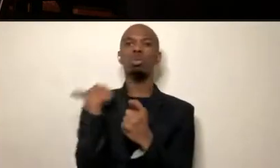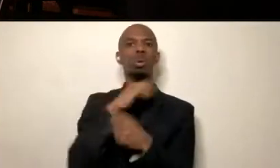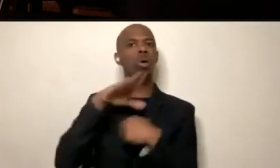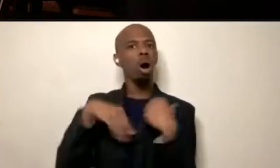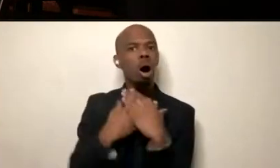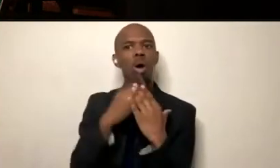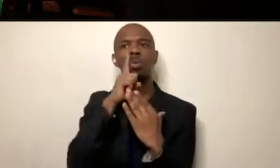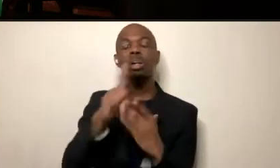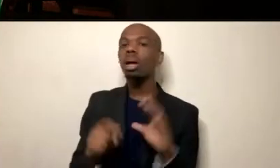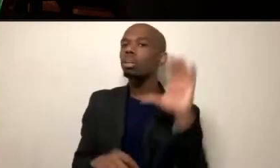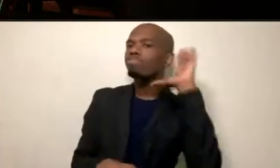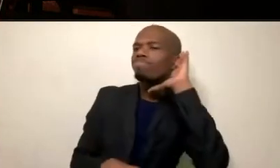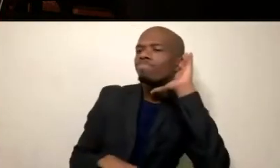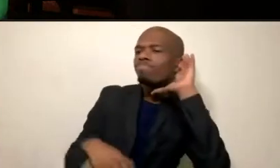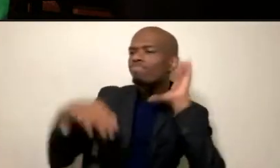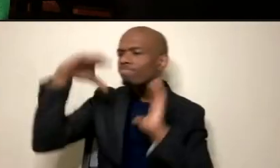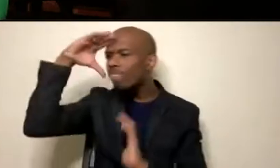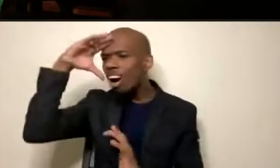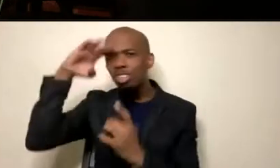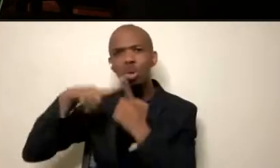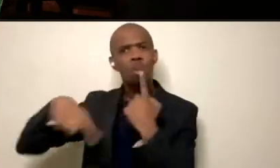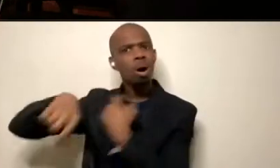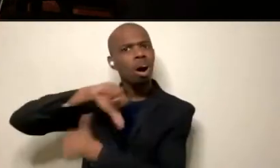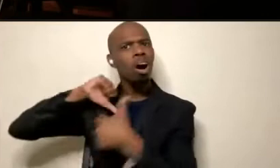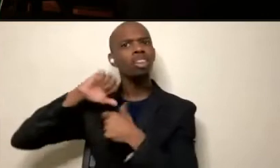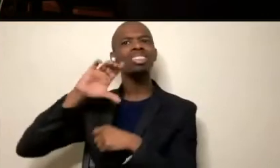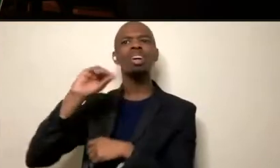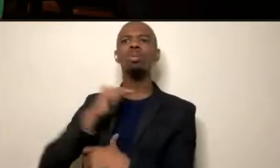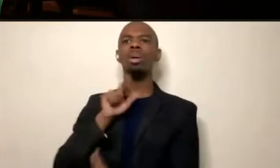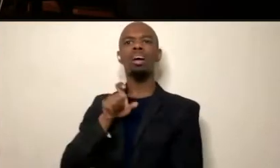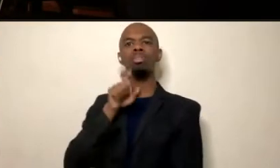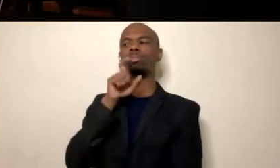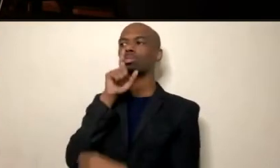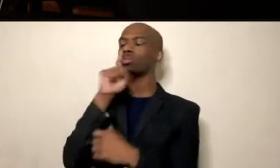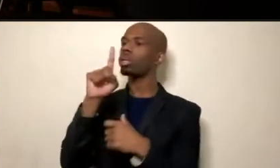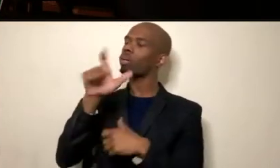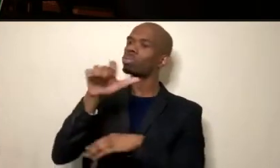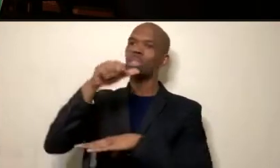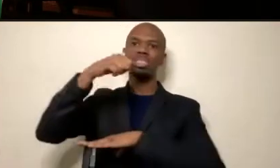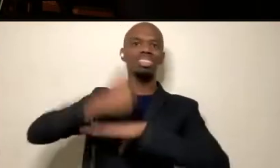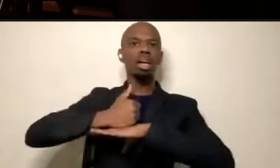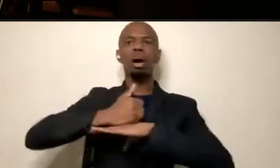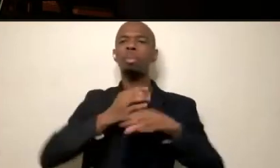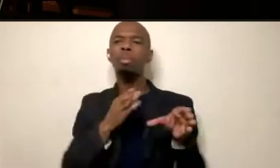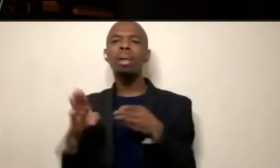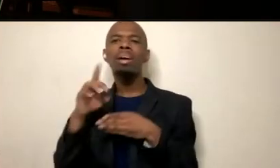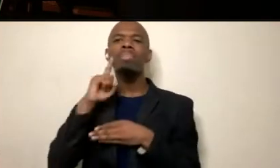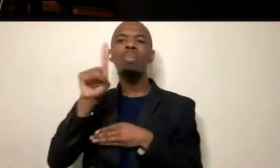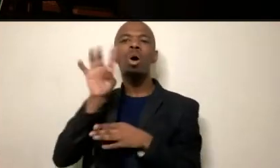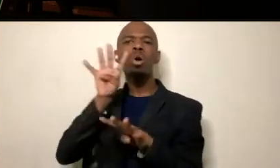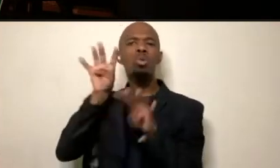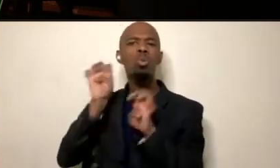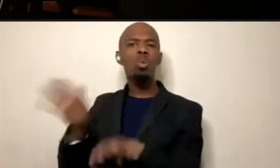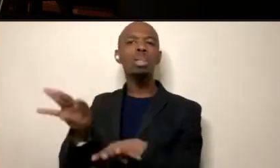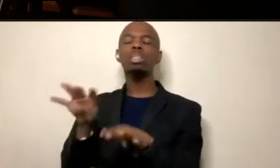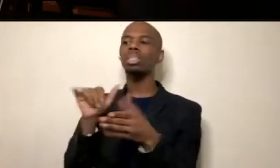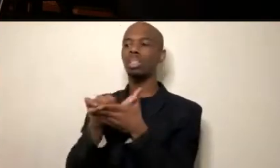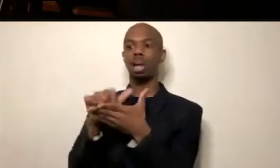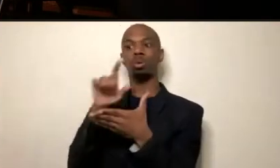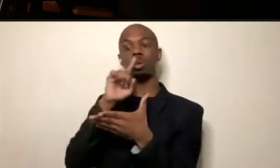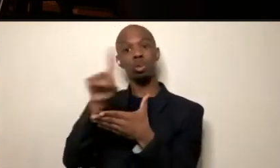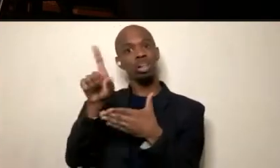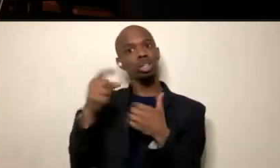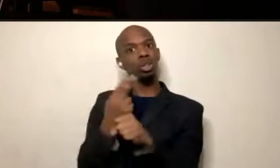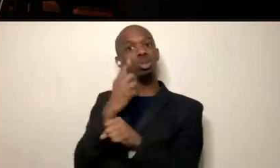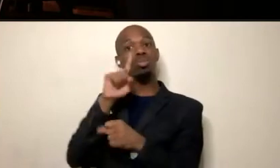of questions that we can always set this conversation off with. And one of them is, what is love? You know, which,